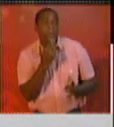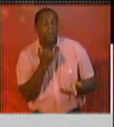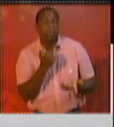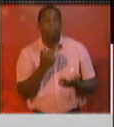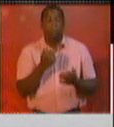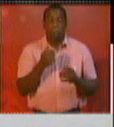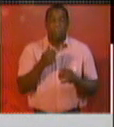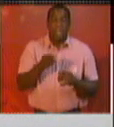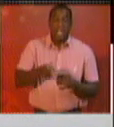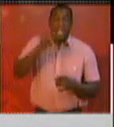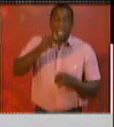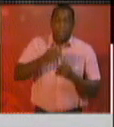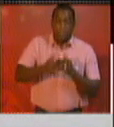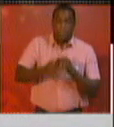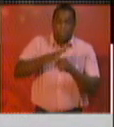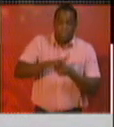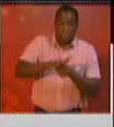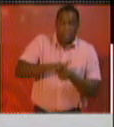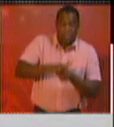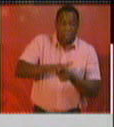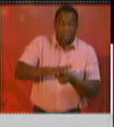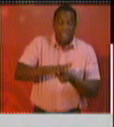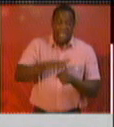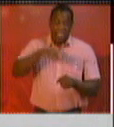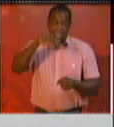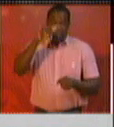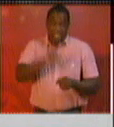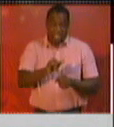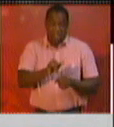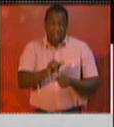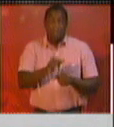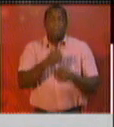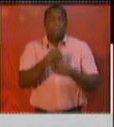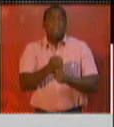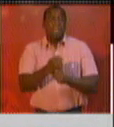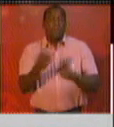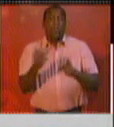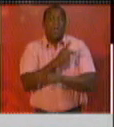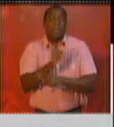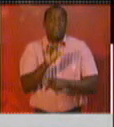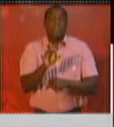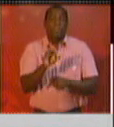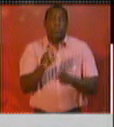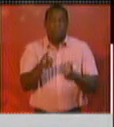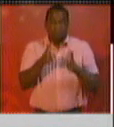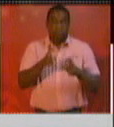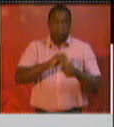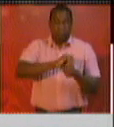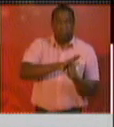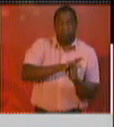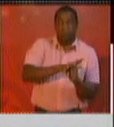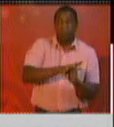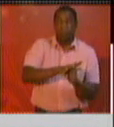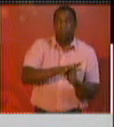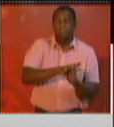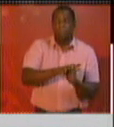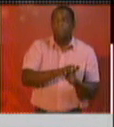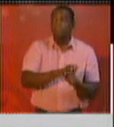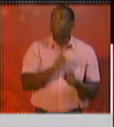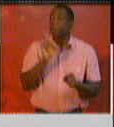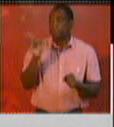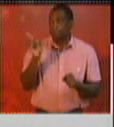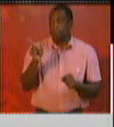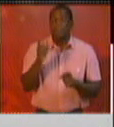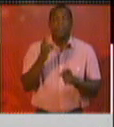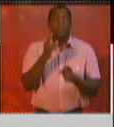for persons who contract the COVID-19 virus. Next slide, please. Alcohol use,